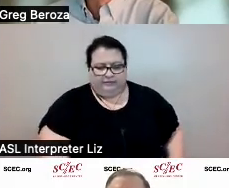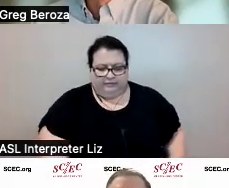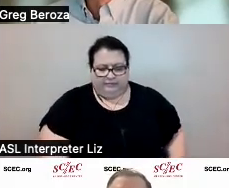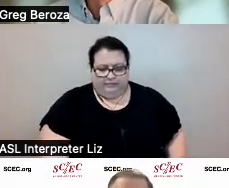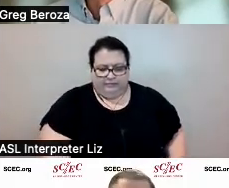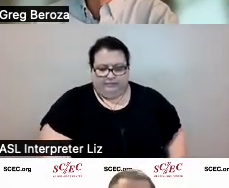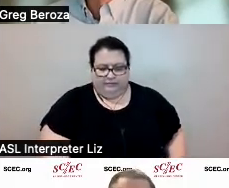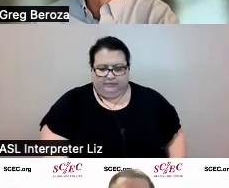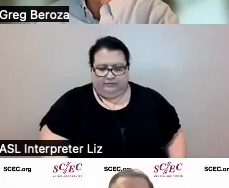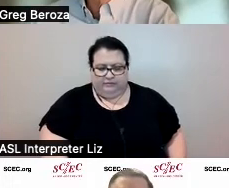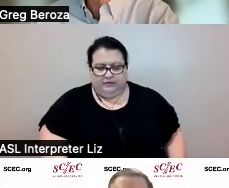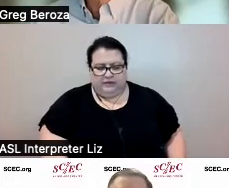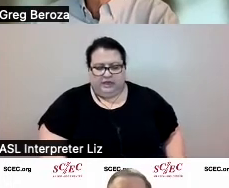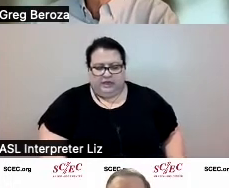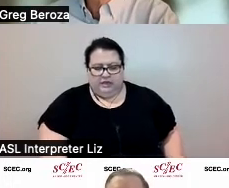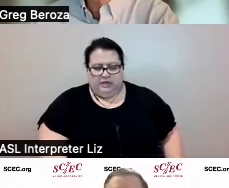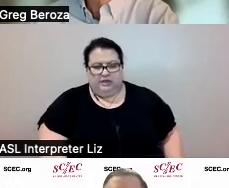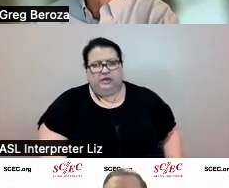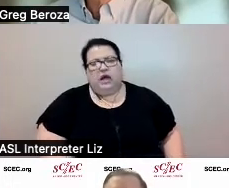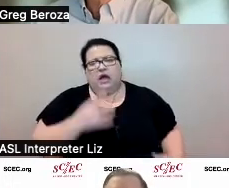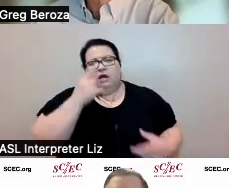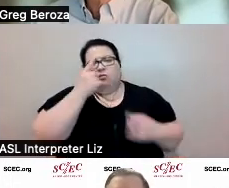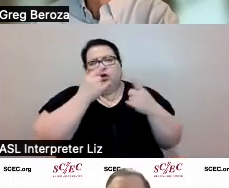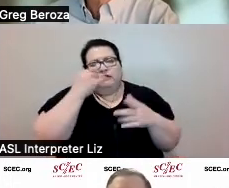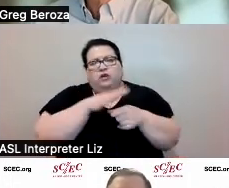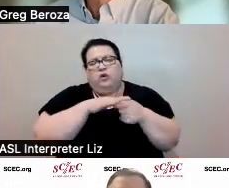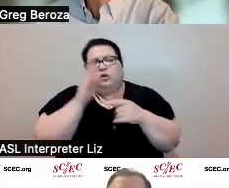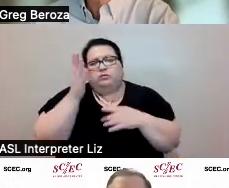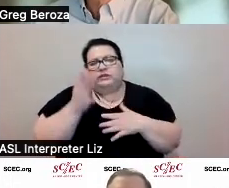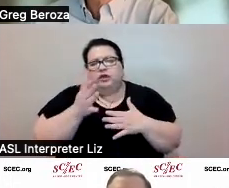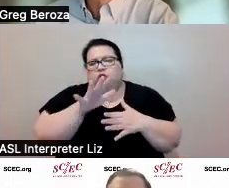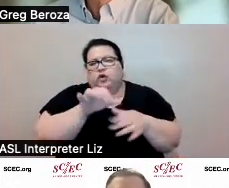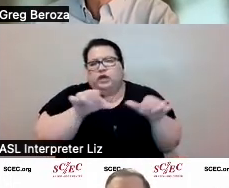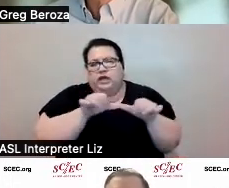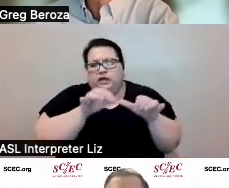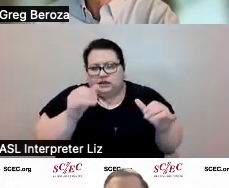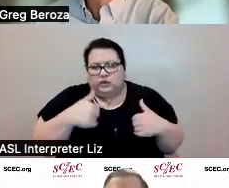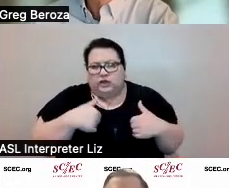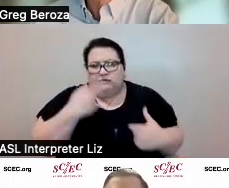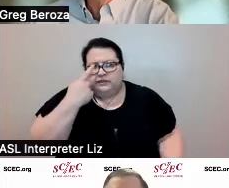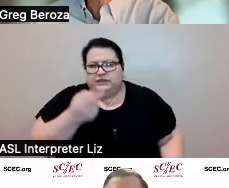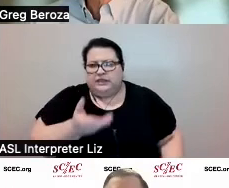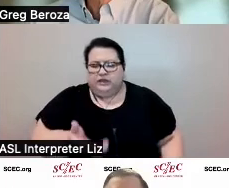local presenters are aware of in your area still any scarps that you're seeing.